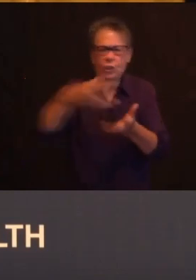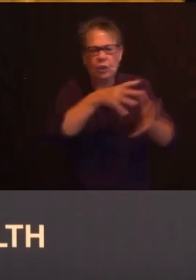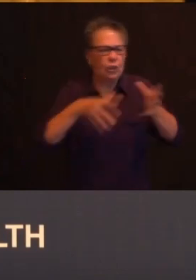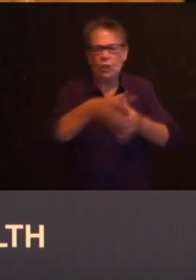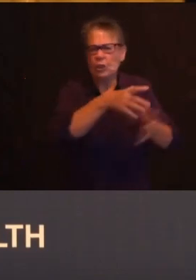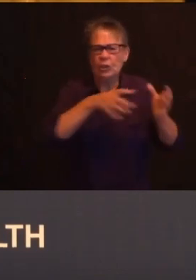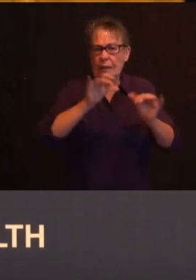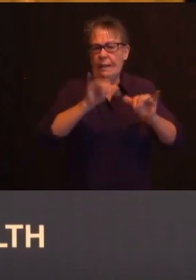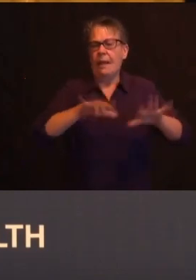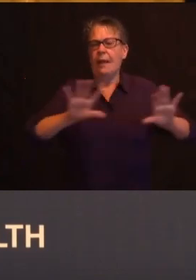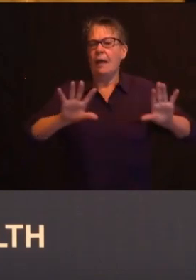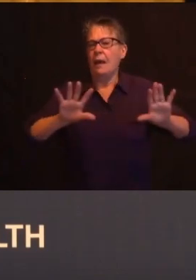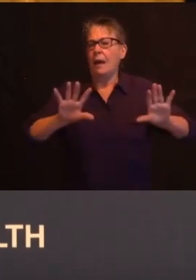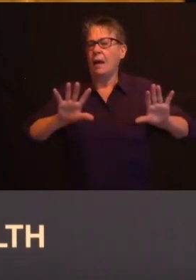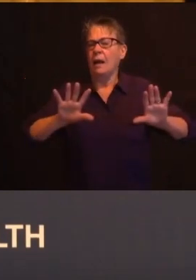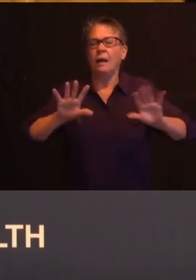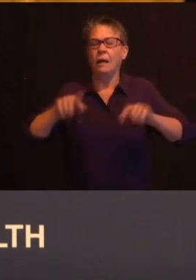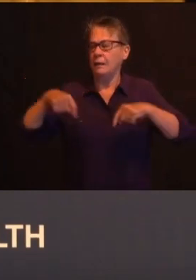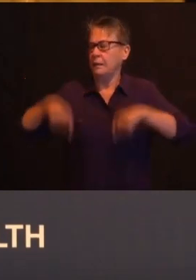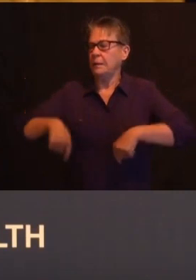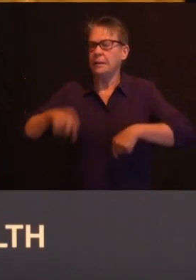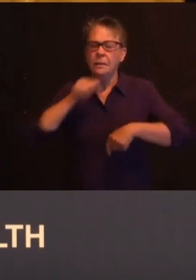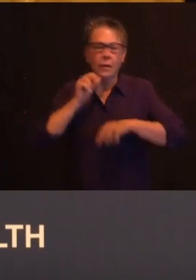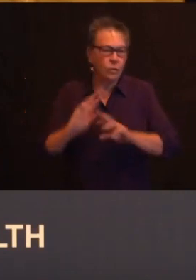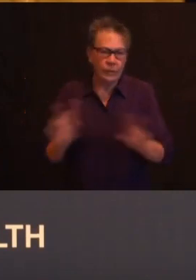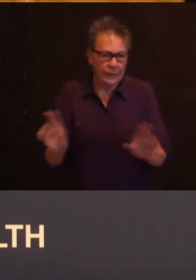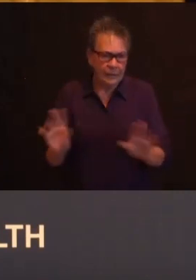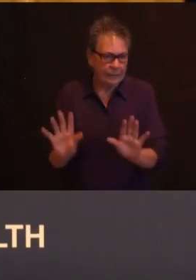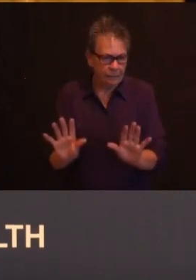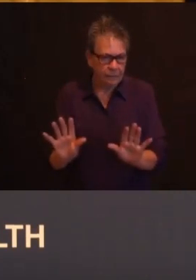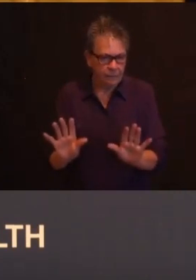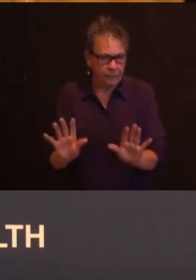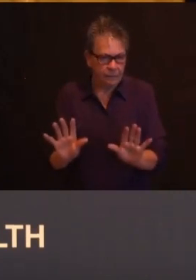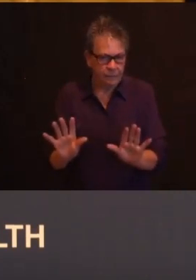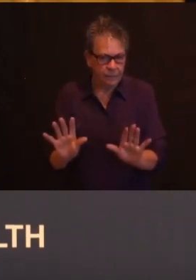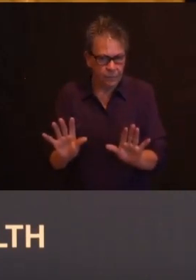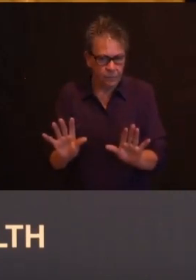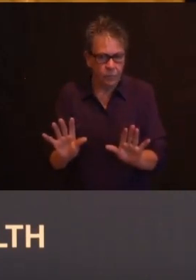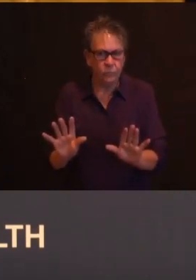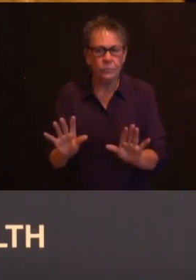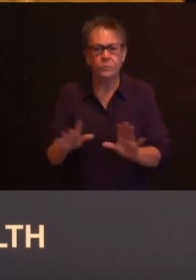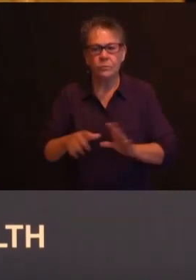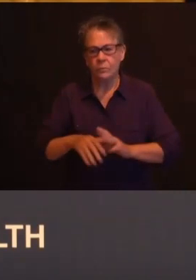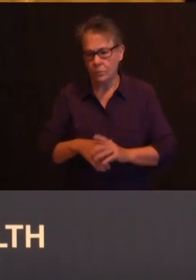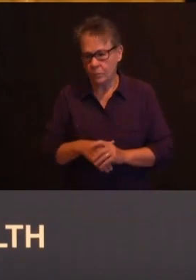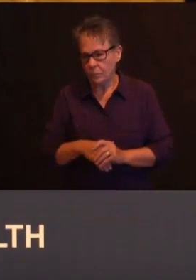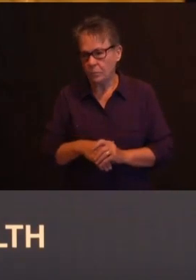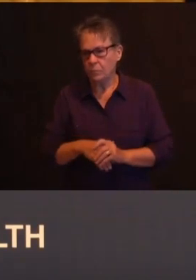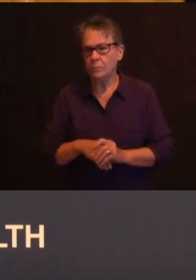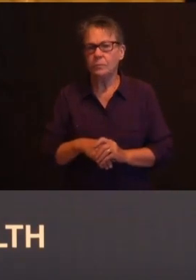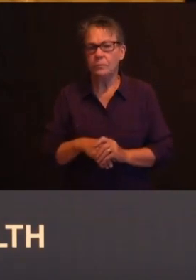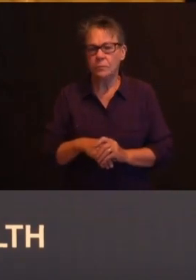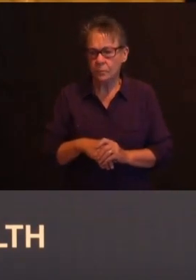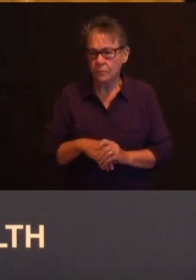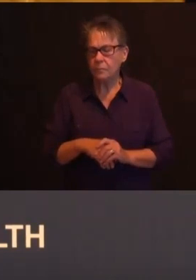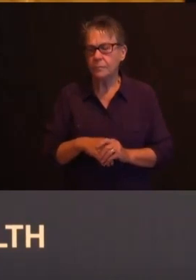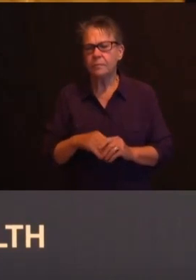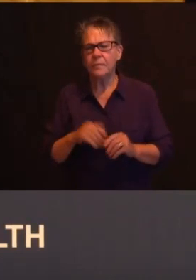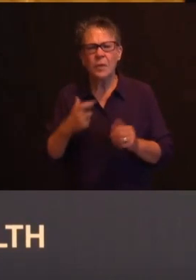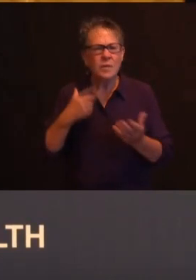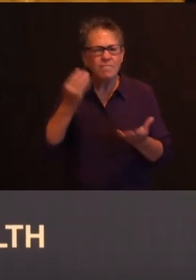Ask One over with Dustin. I'm breaking a little bit of news here. We're going to go to